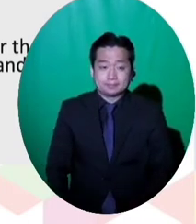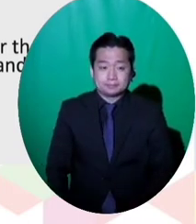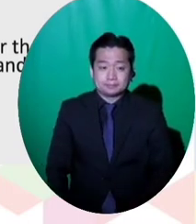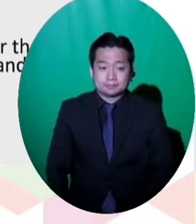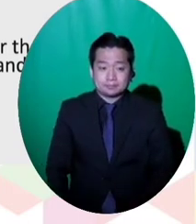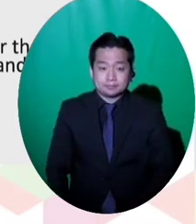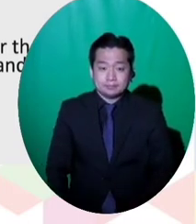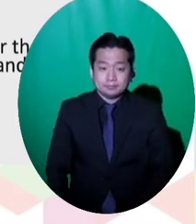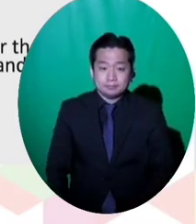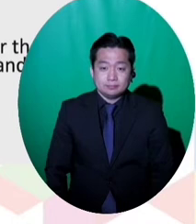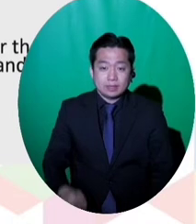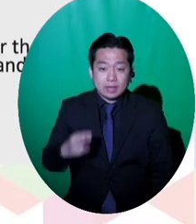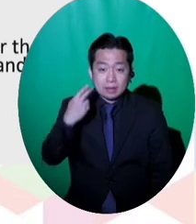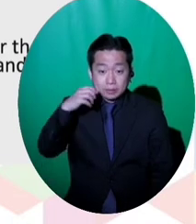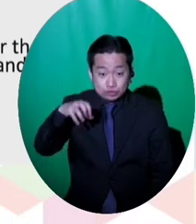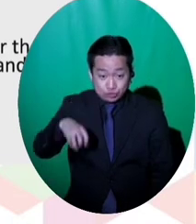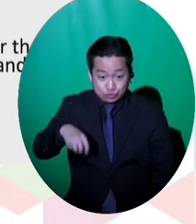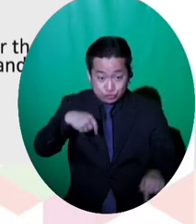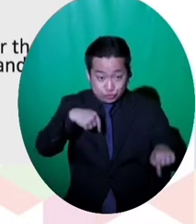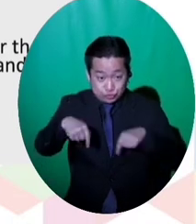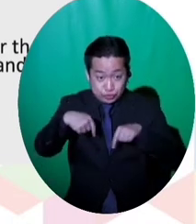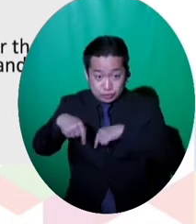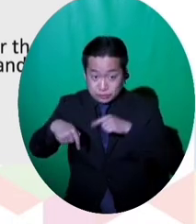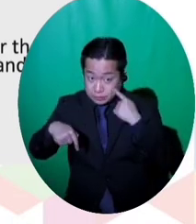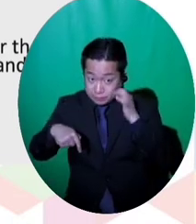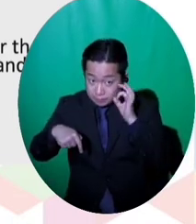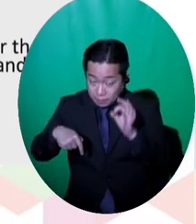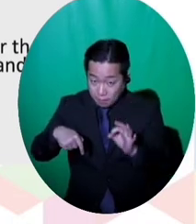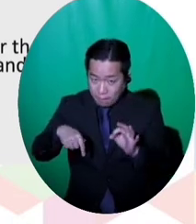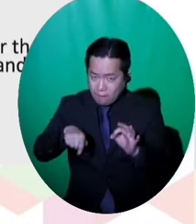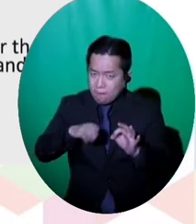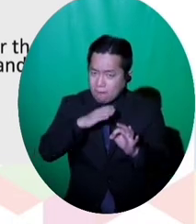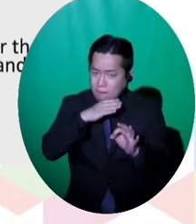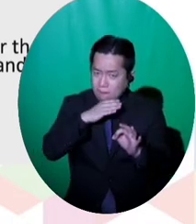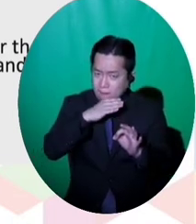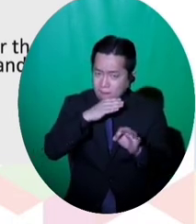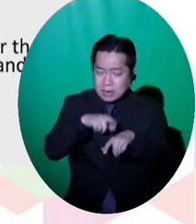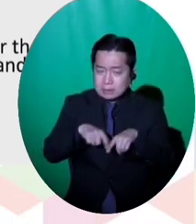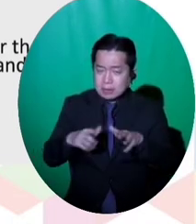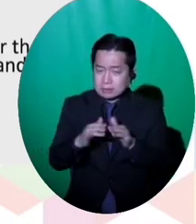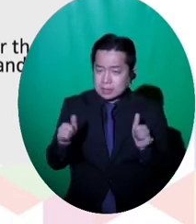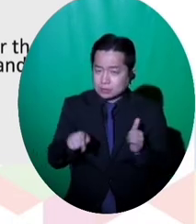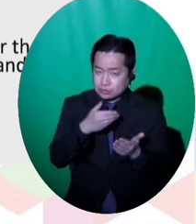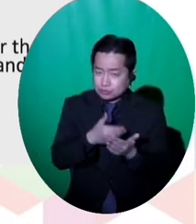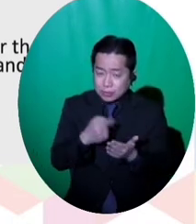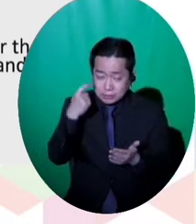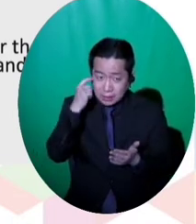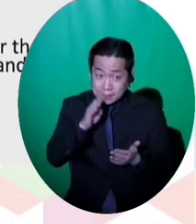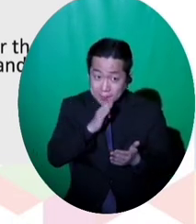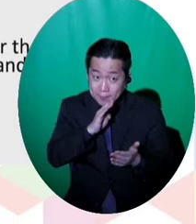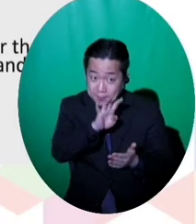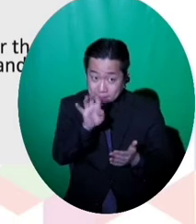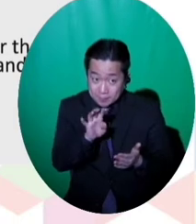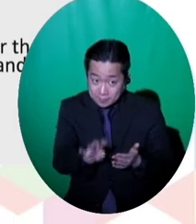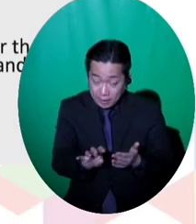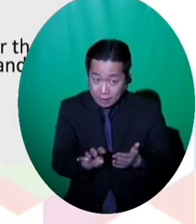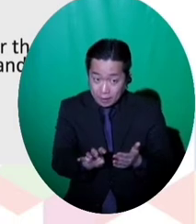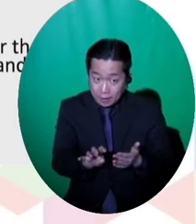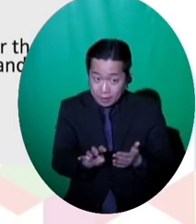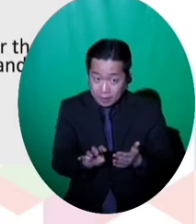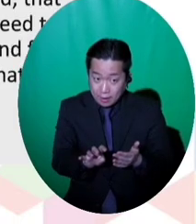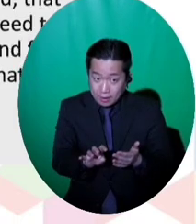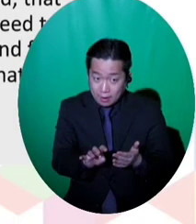think, you would never know that these are the actual preferences of citizens.